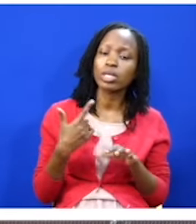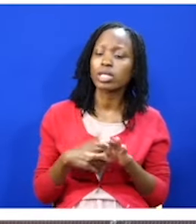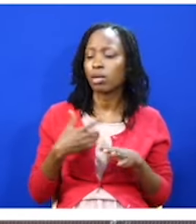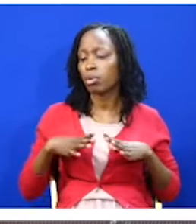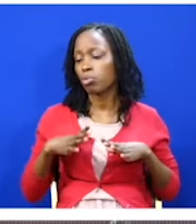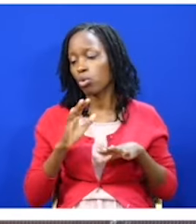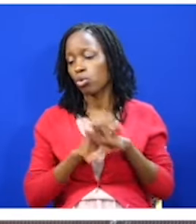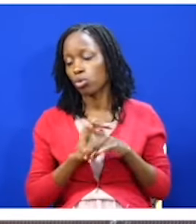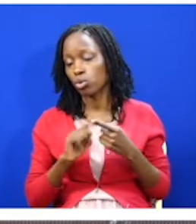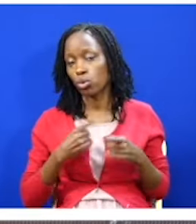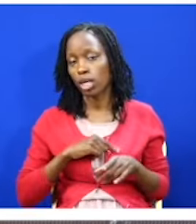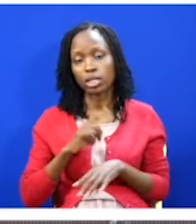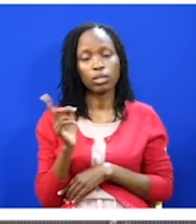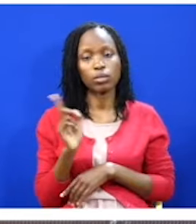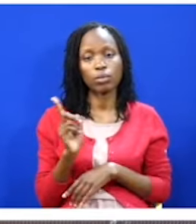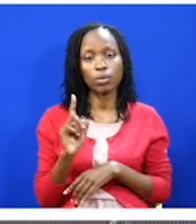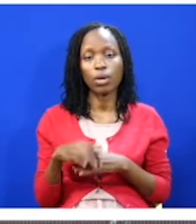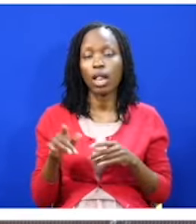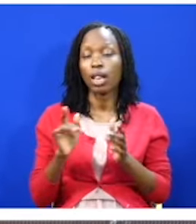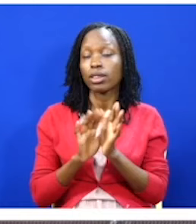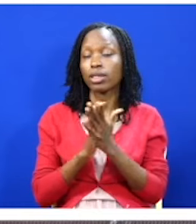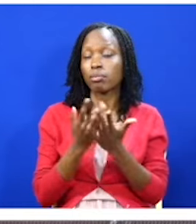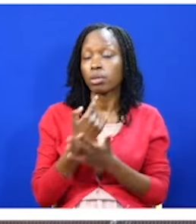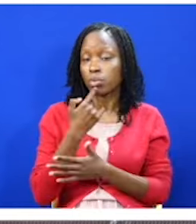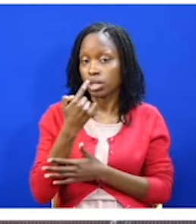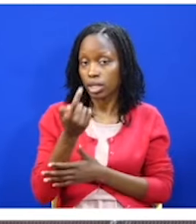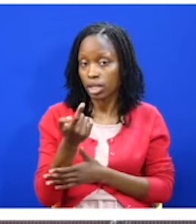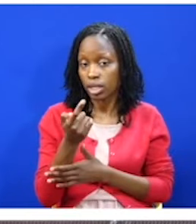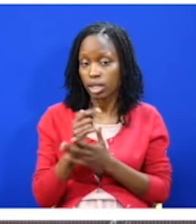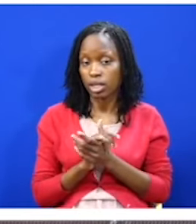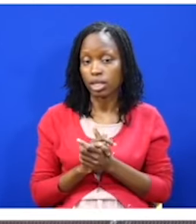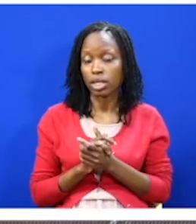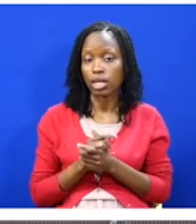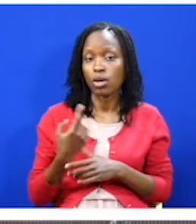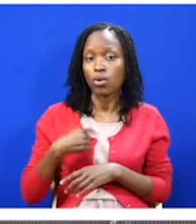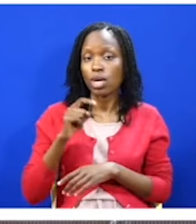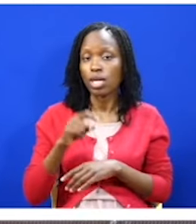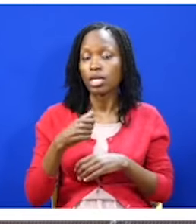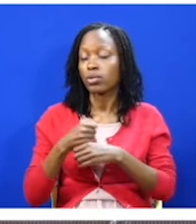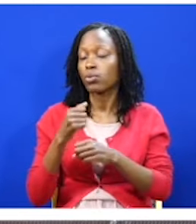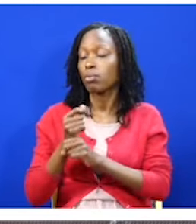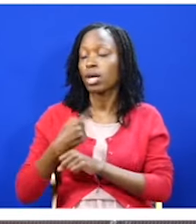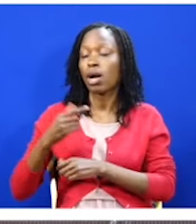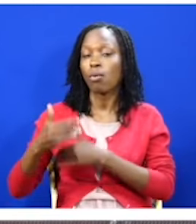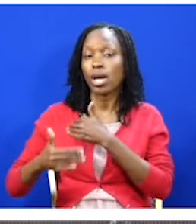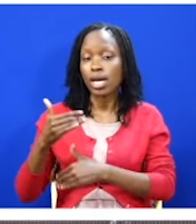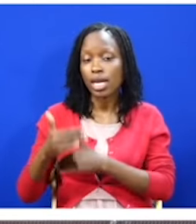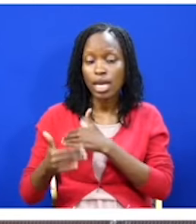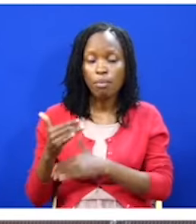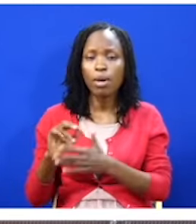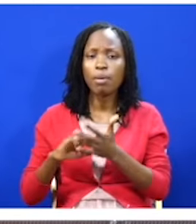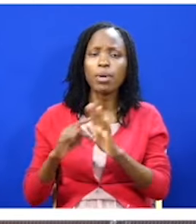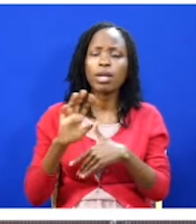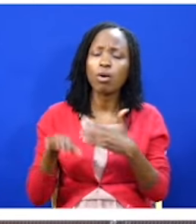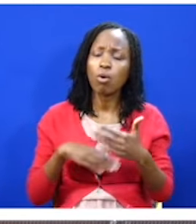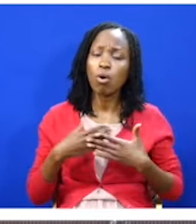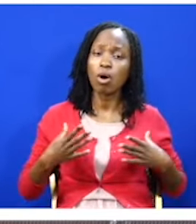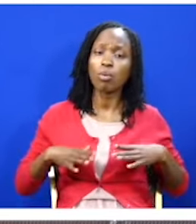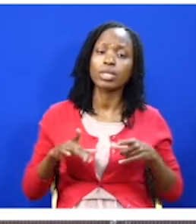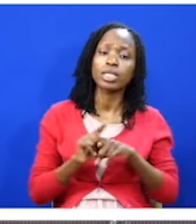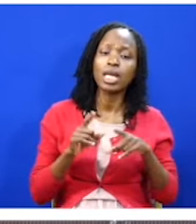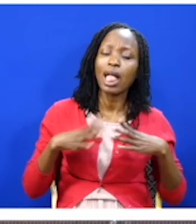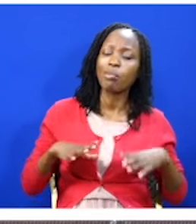well? No. The Bible says that we are to please our neighbor, which means everyone, even those who